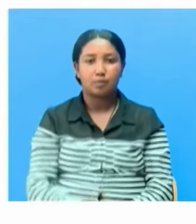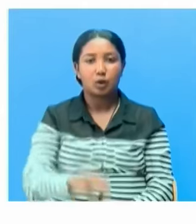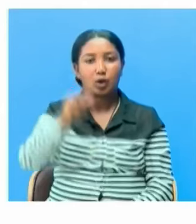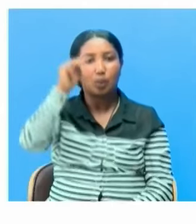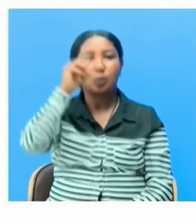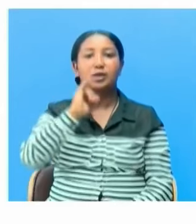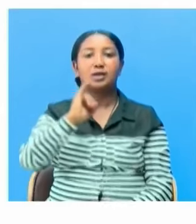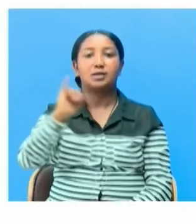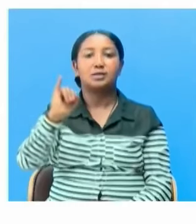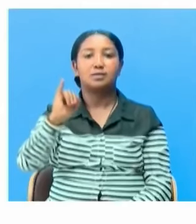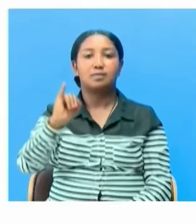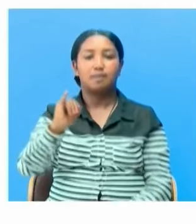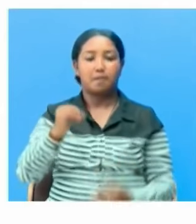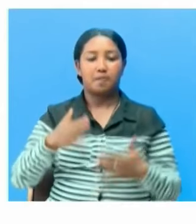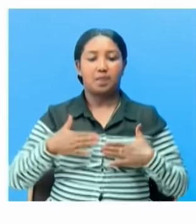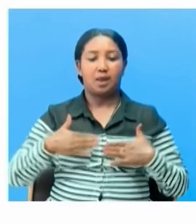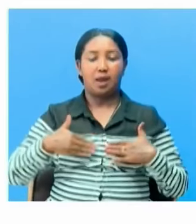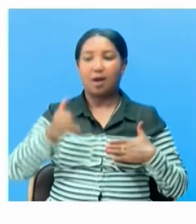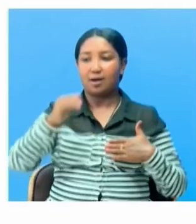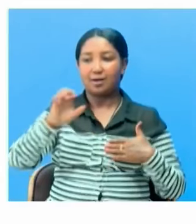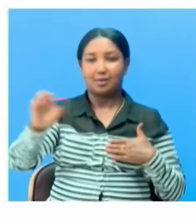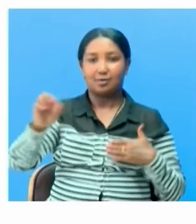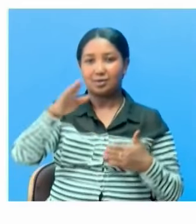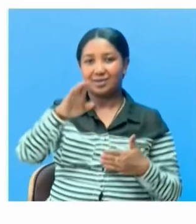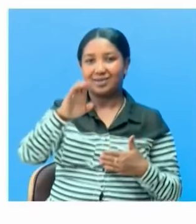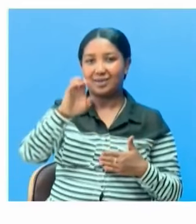is younger.